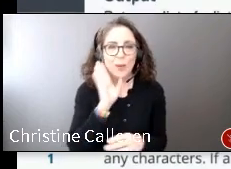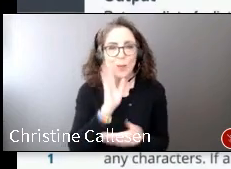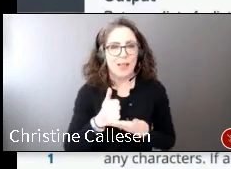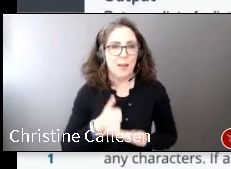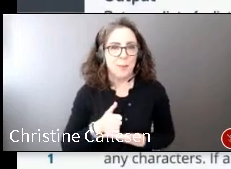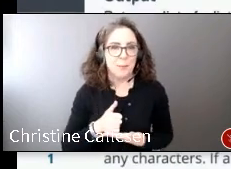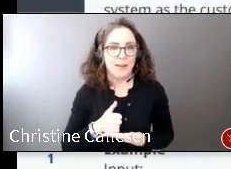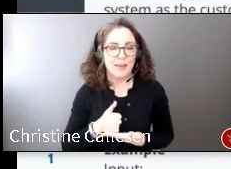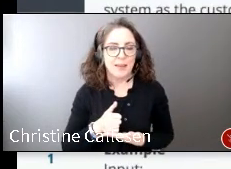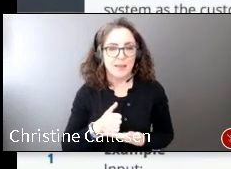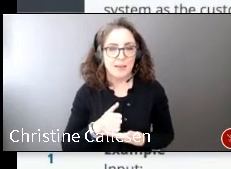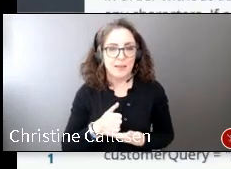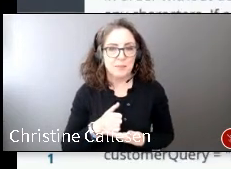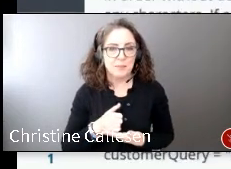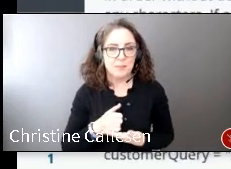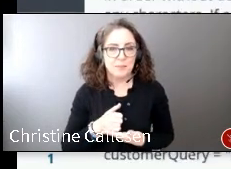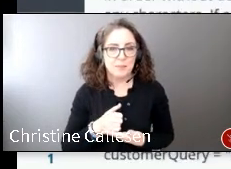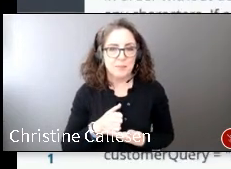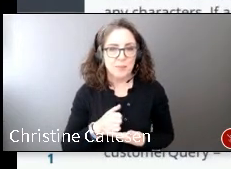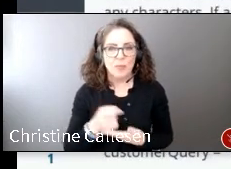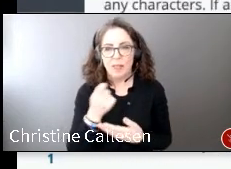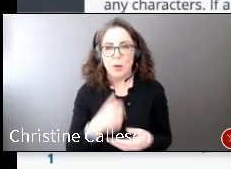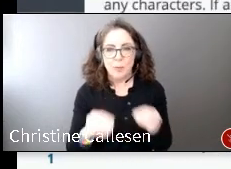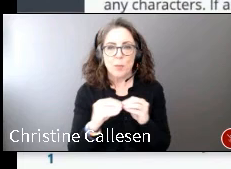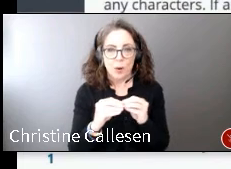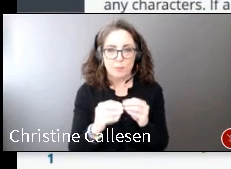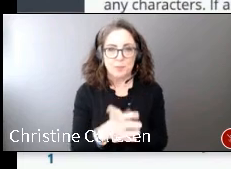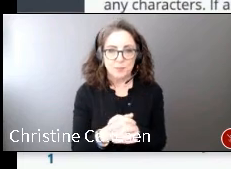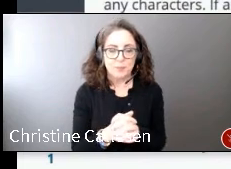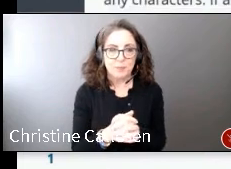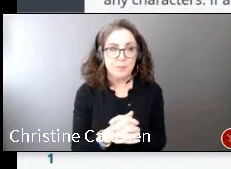the example a little bit more. So input, we can